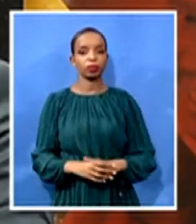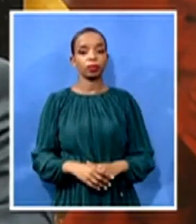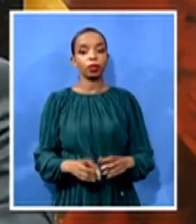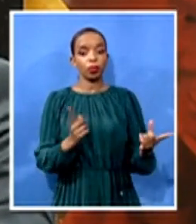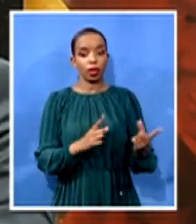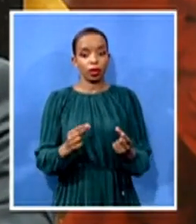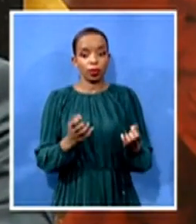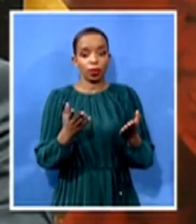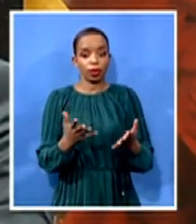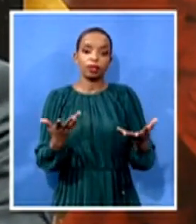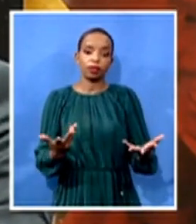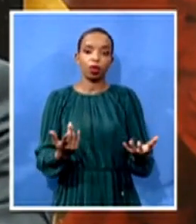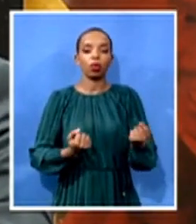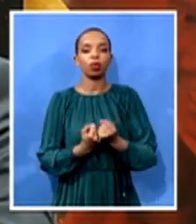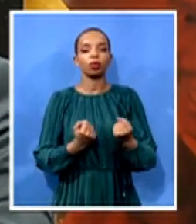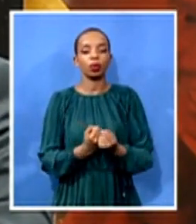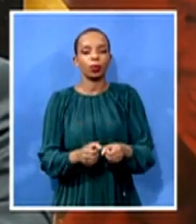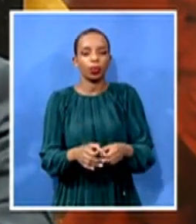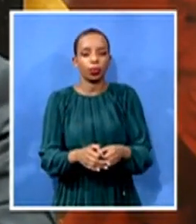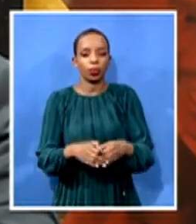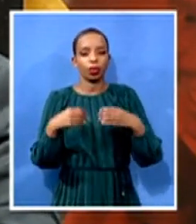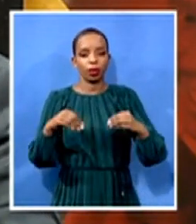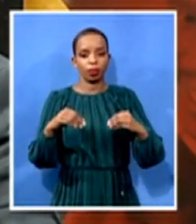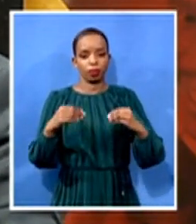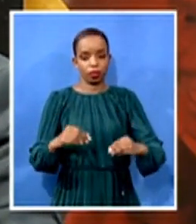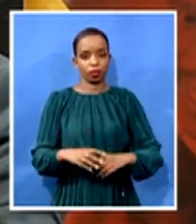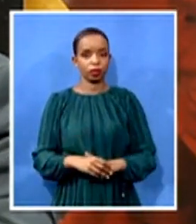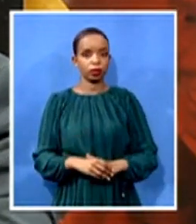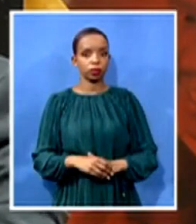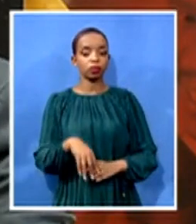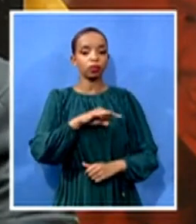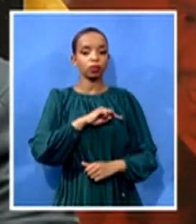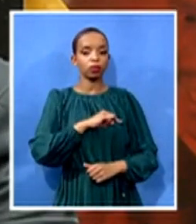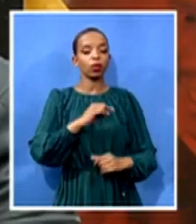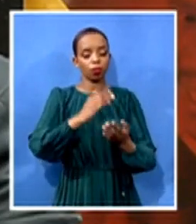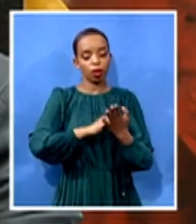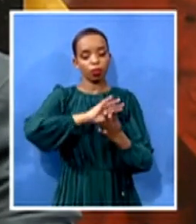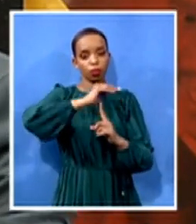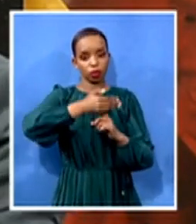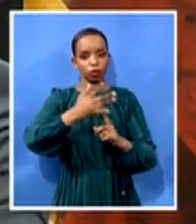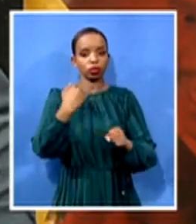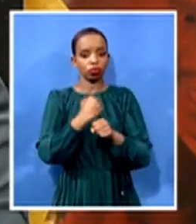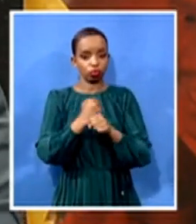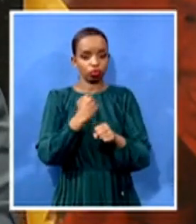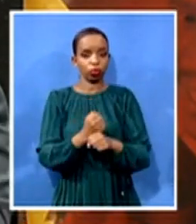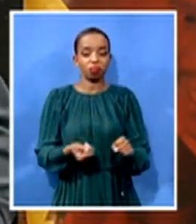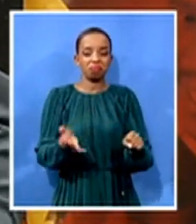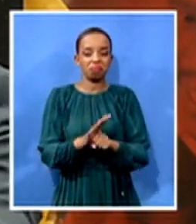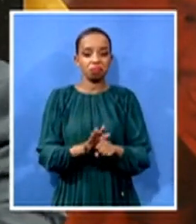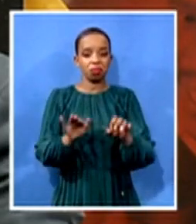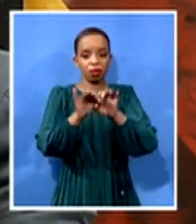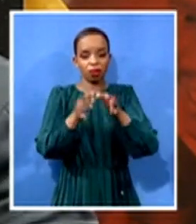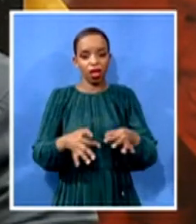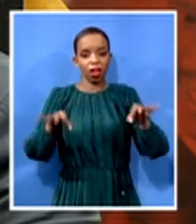big establishments to protect jobs and the whole value chain in the tourism sector. There are